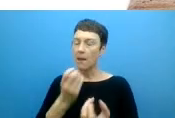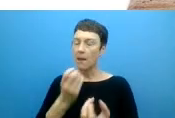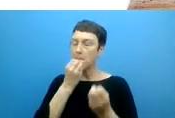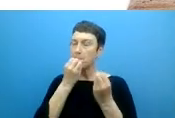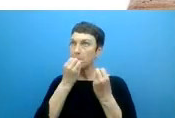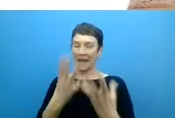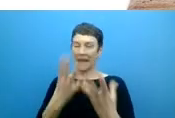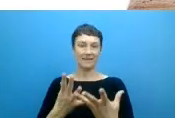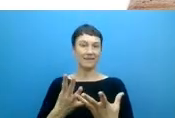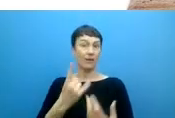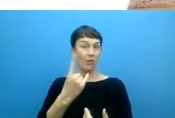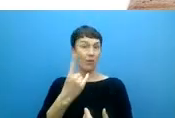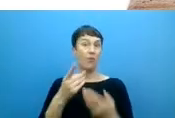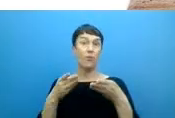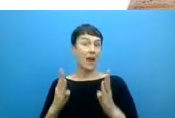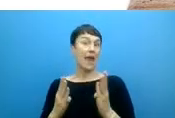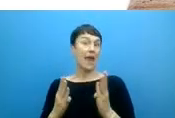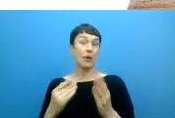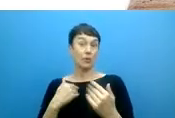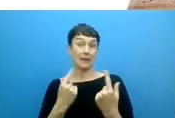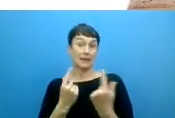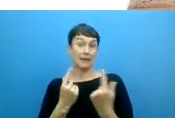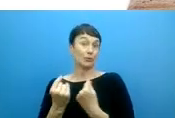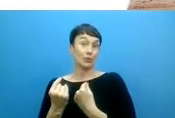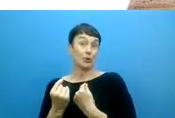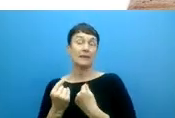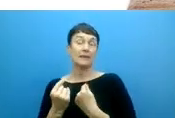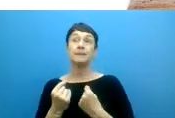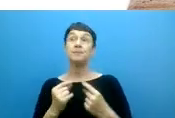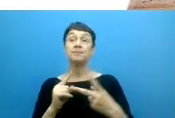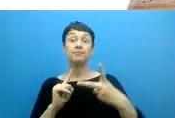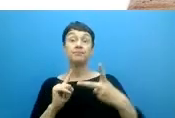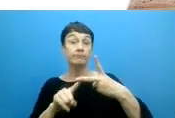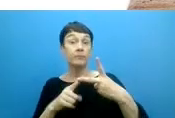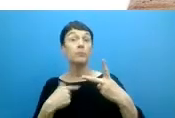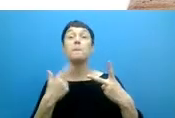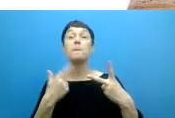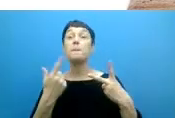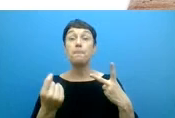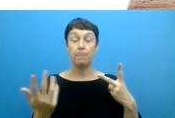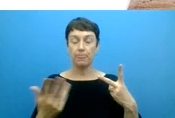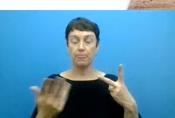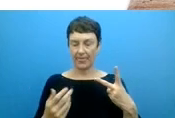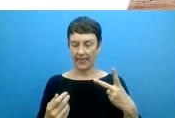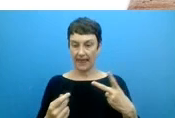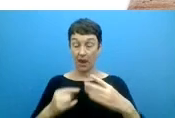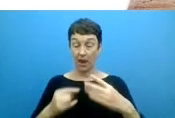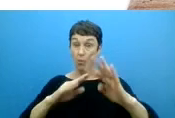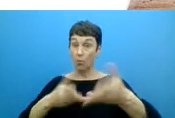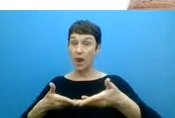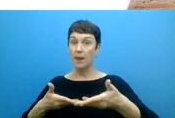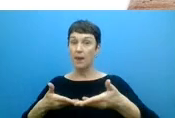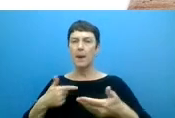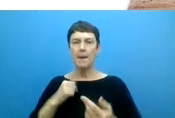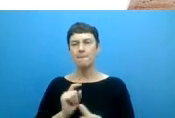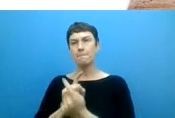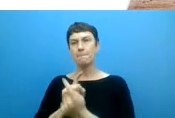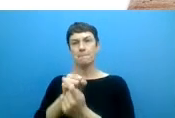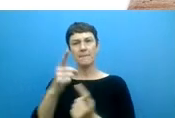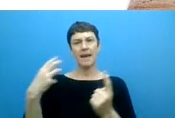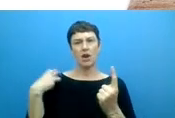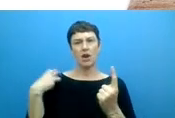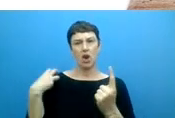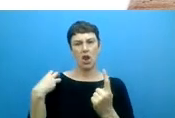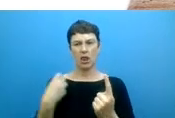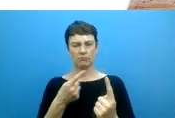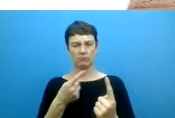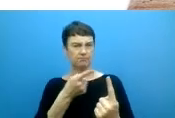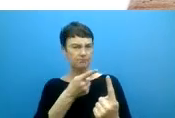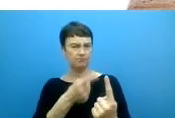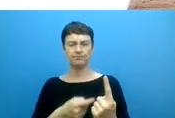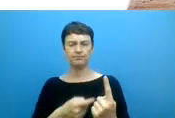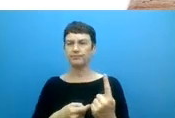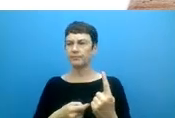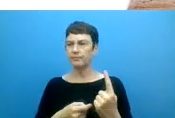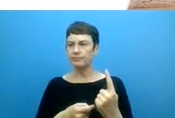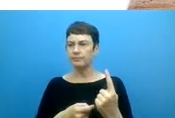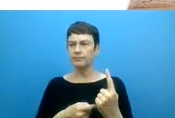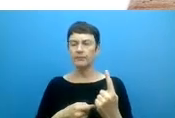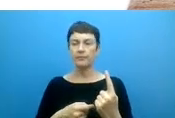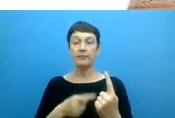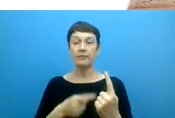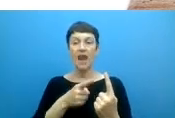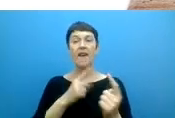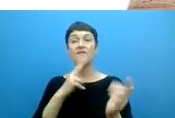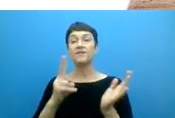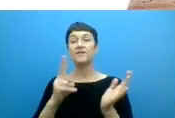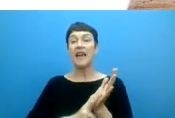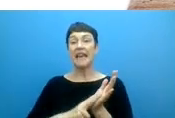example of one way we kind of honored that. Another thing that we did was during welcoming, I met a girl and her name is Shuluva and her name is in